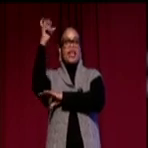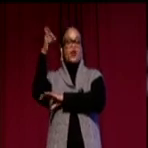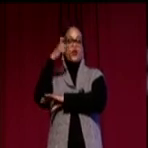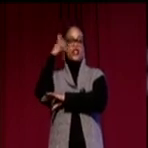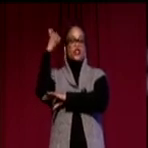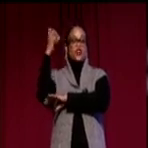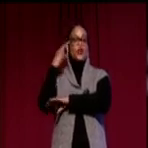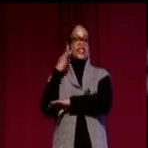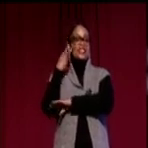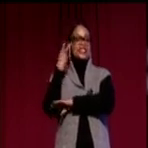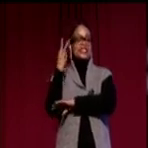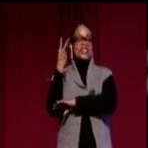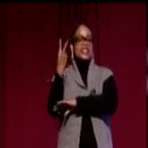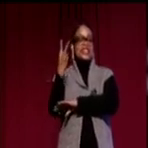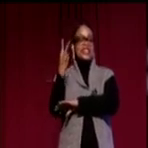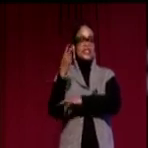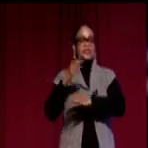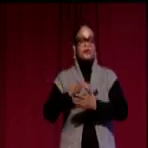rejoice to see.